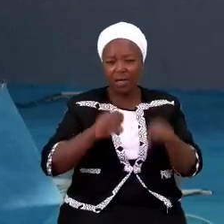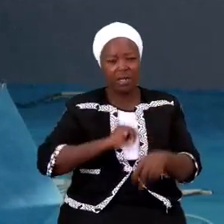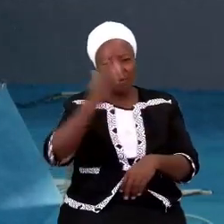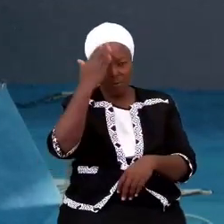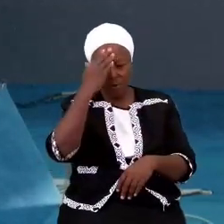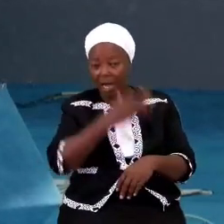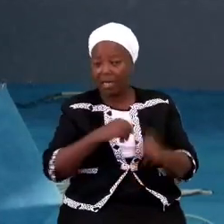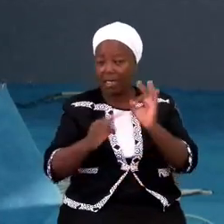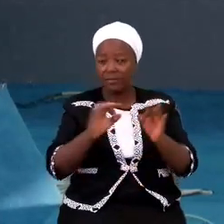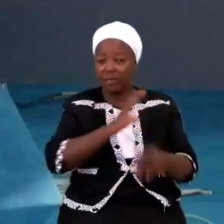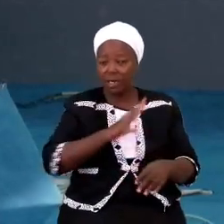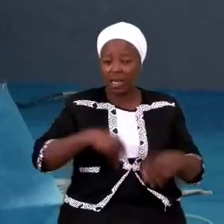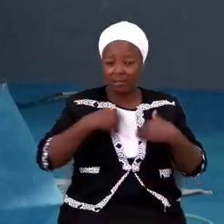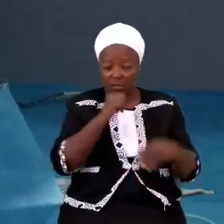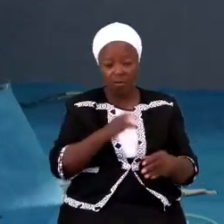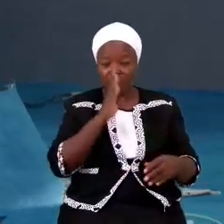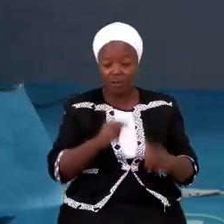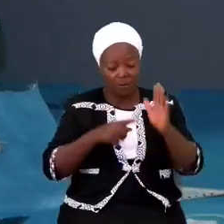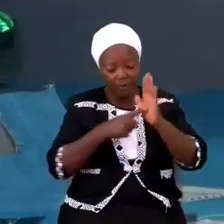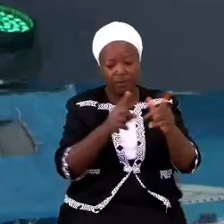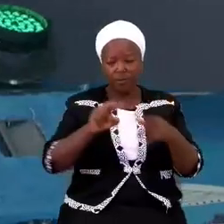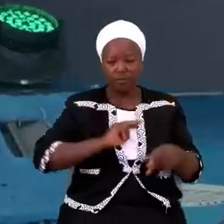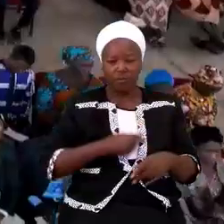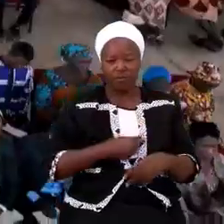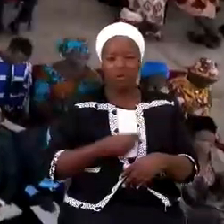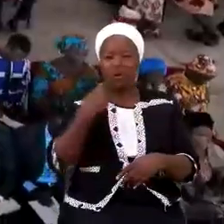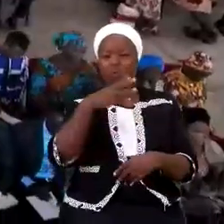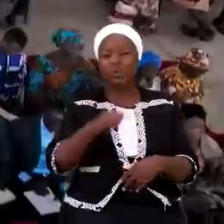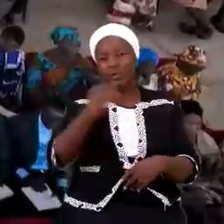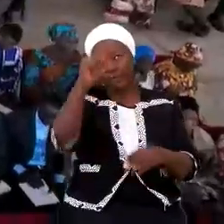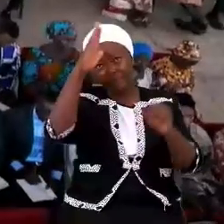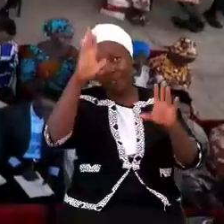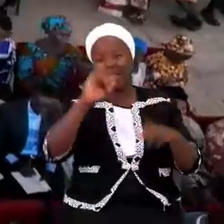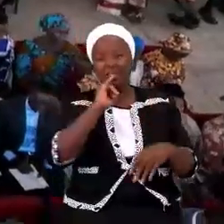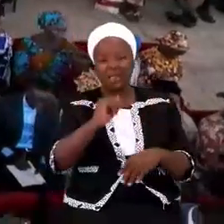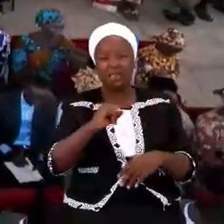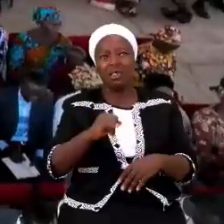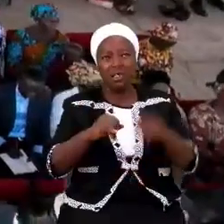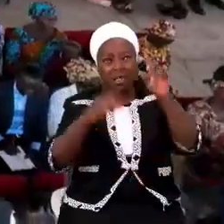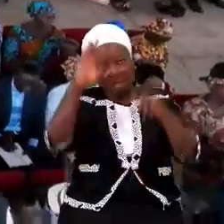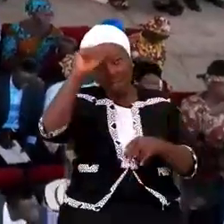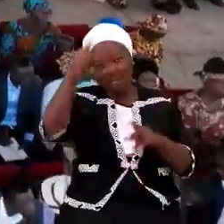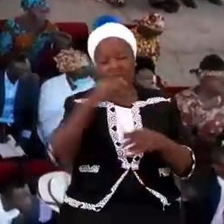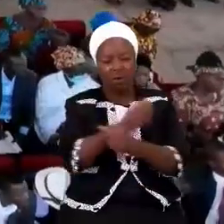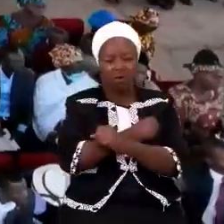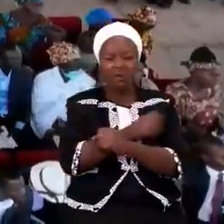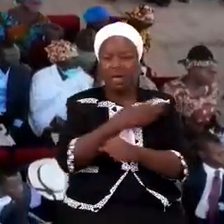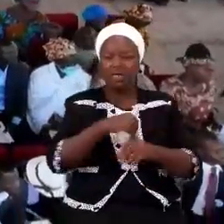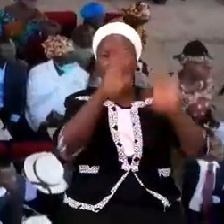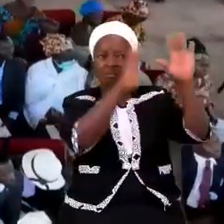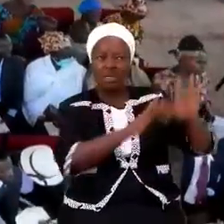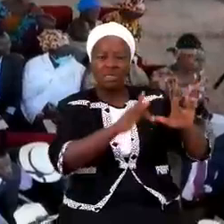mercy, his compassion, if it's not revealed, how do you know? He reveals that love, and